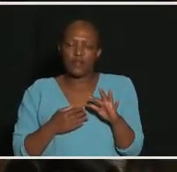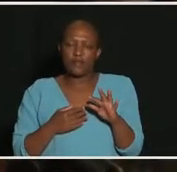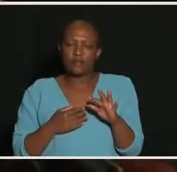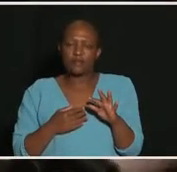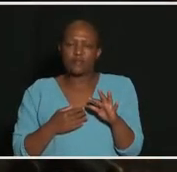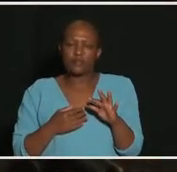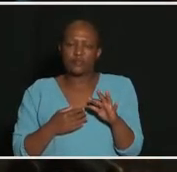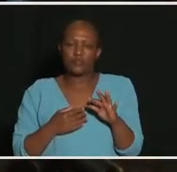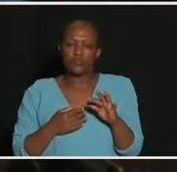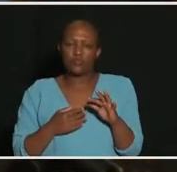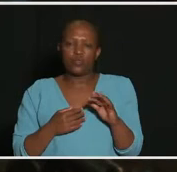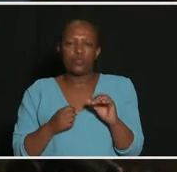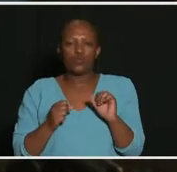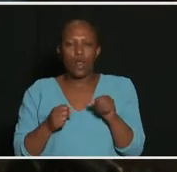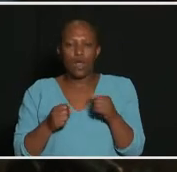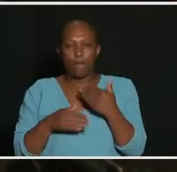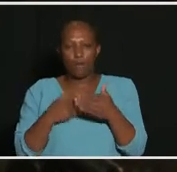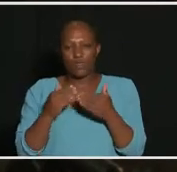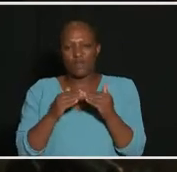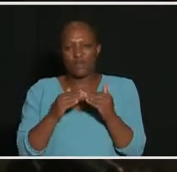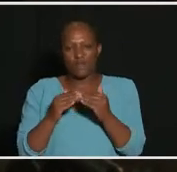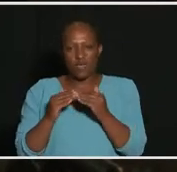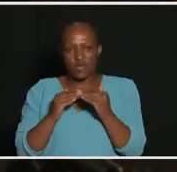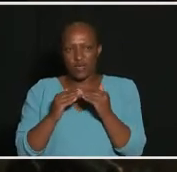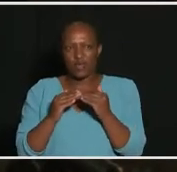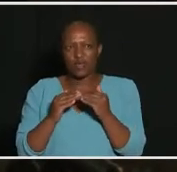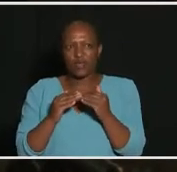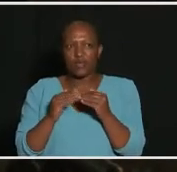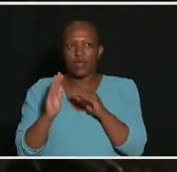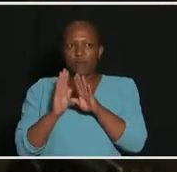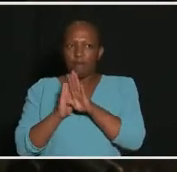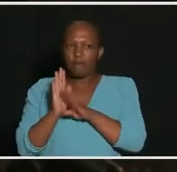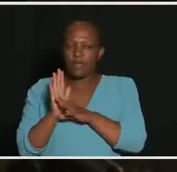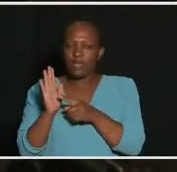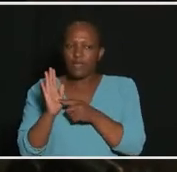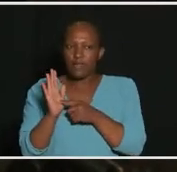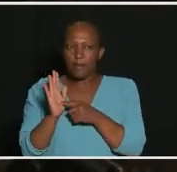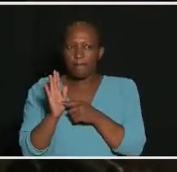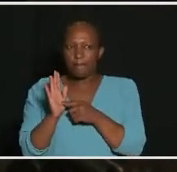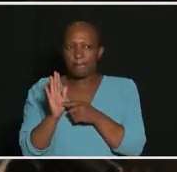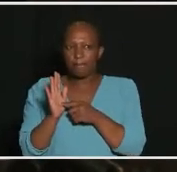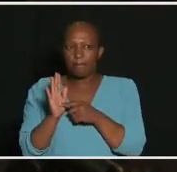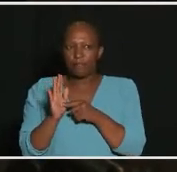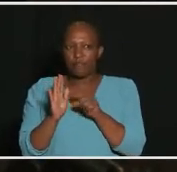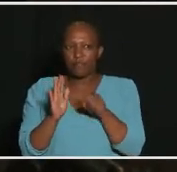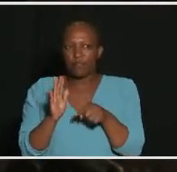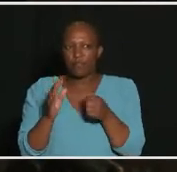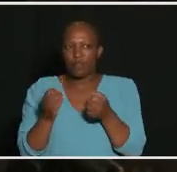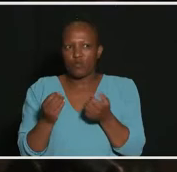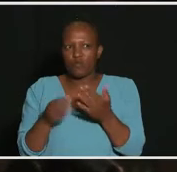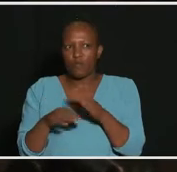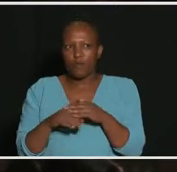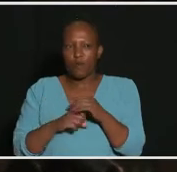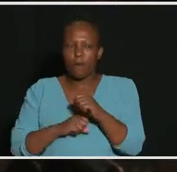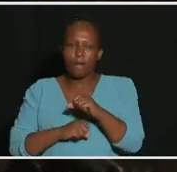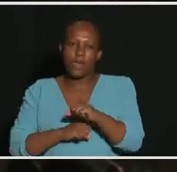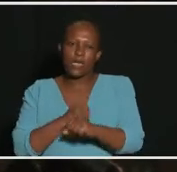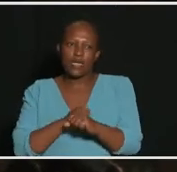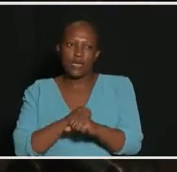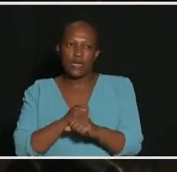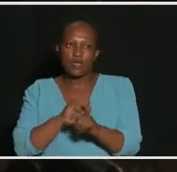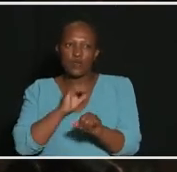to to allow the process to be fair so maybe they build a chair can provide further mechanism in